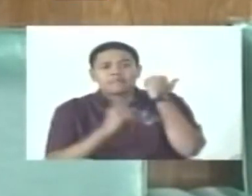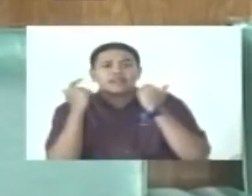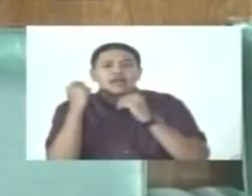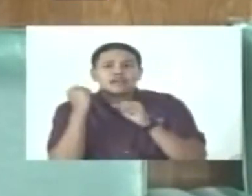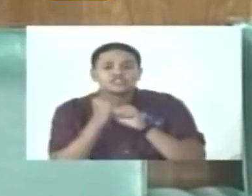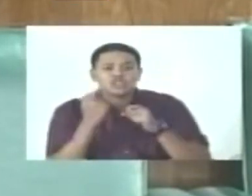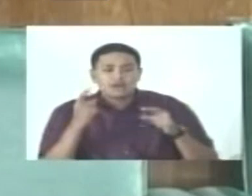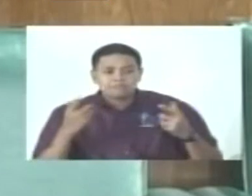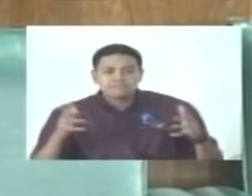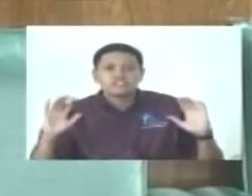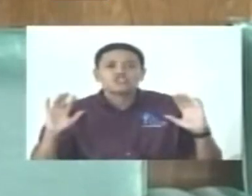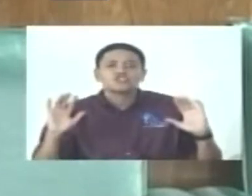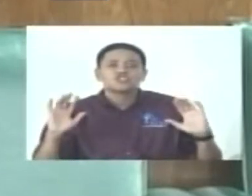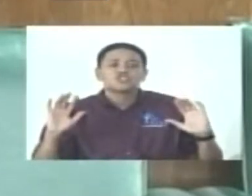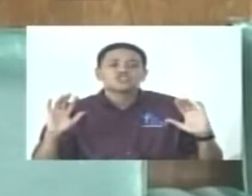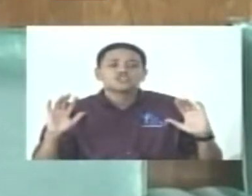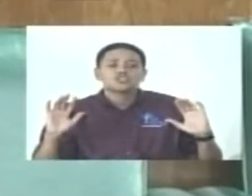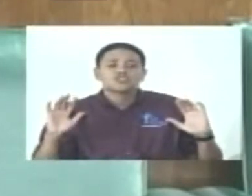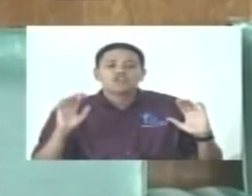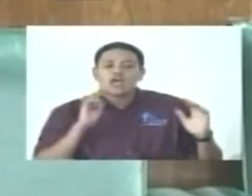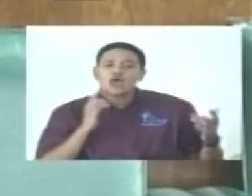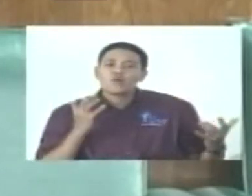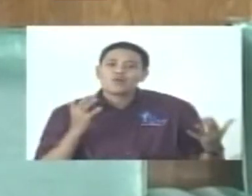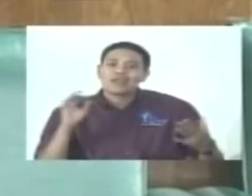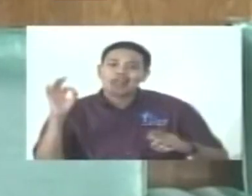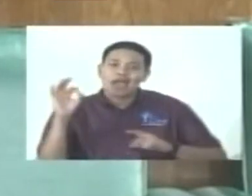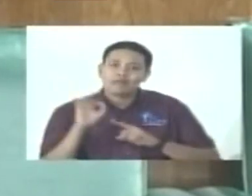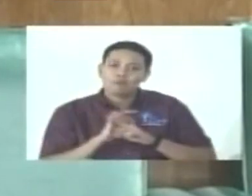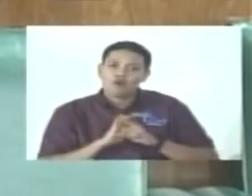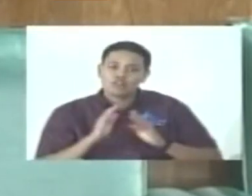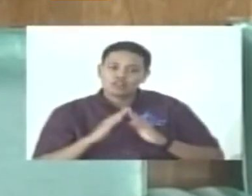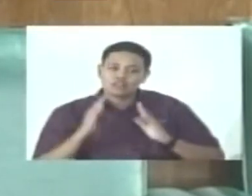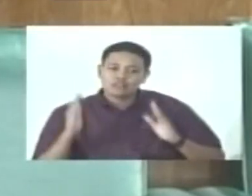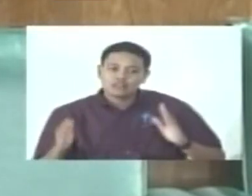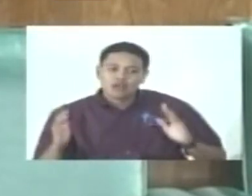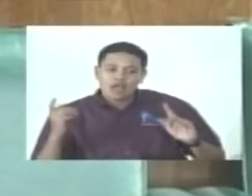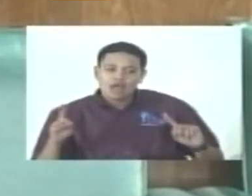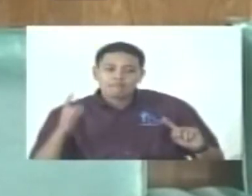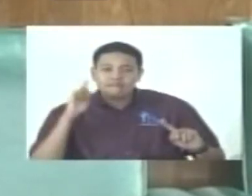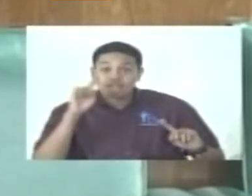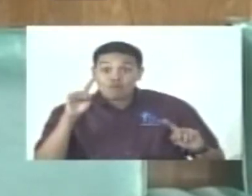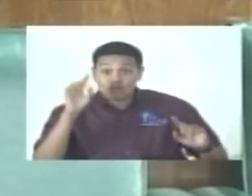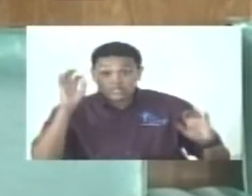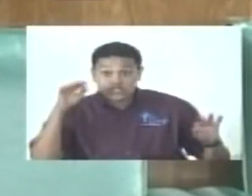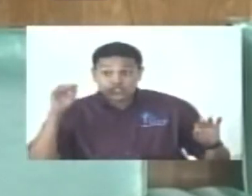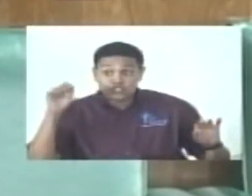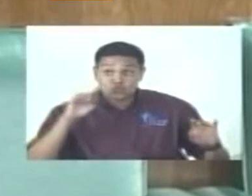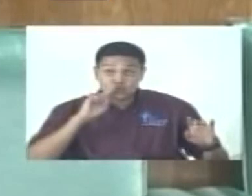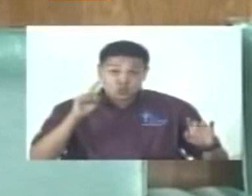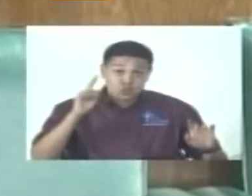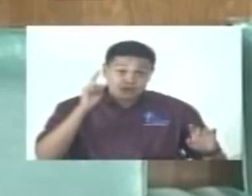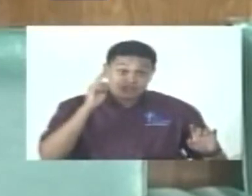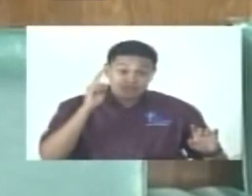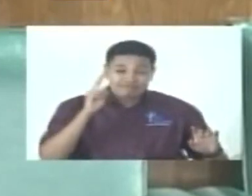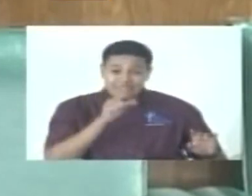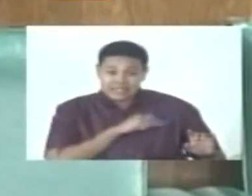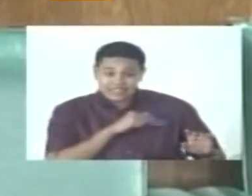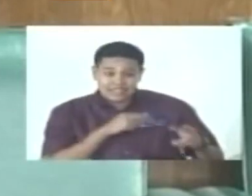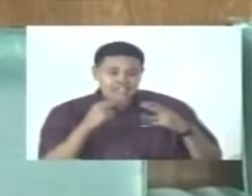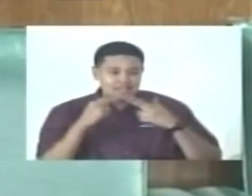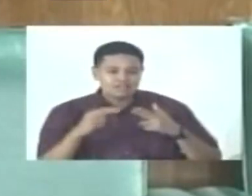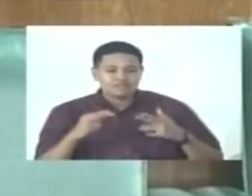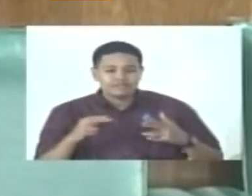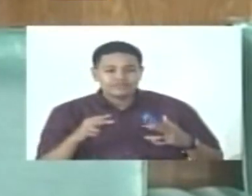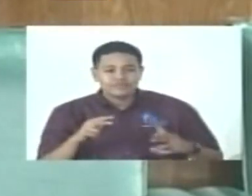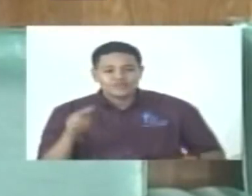year, and to wait 9 months for the verdict just look